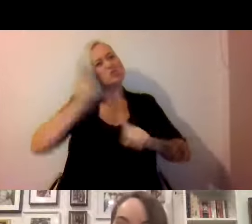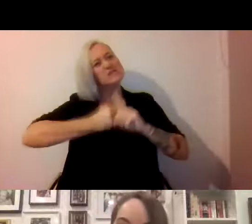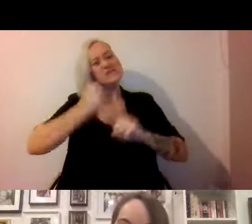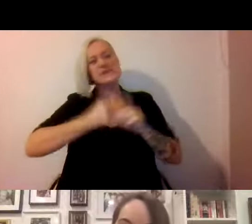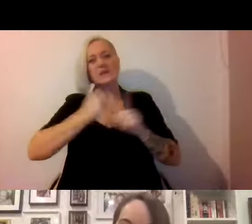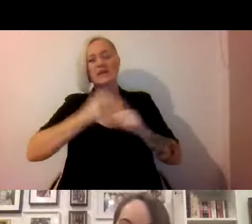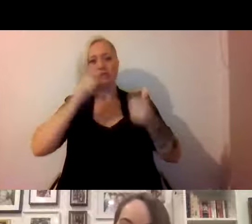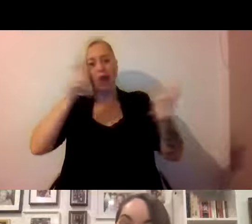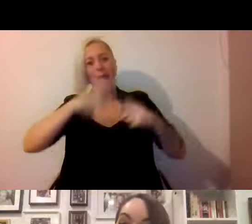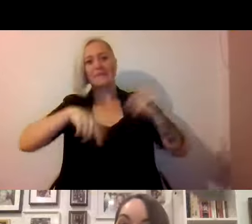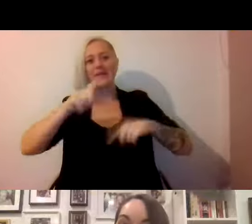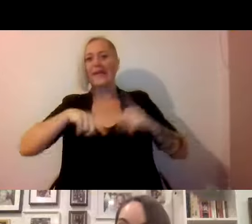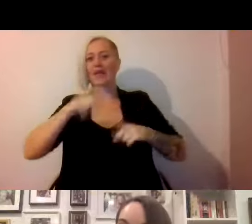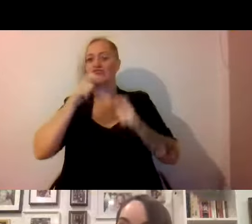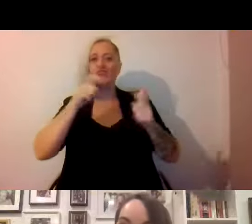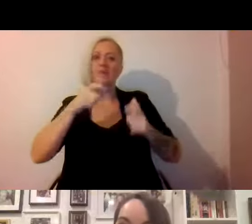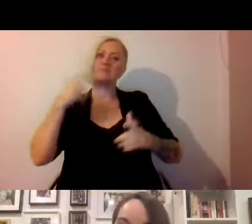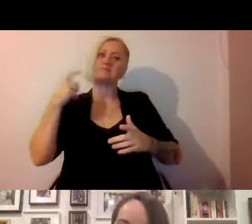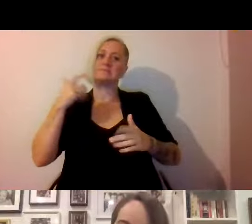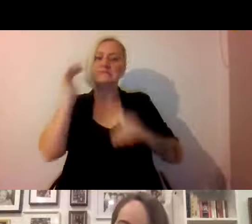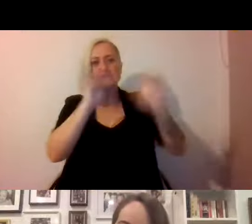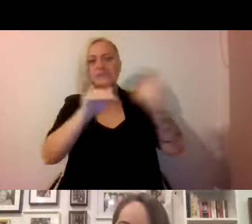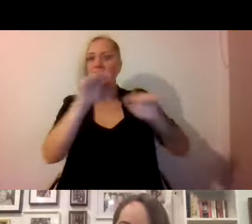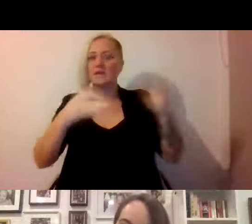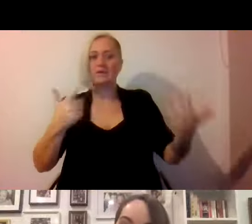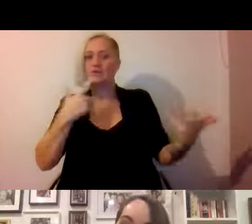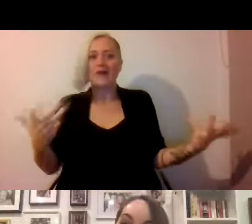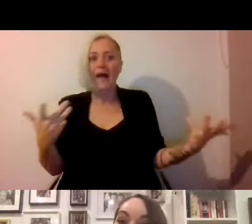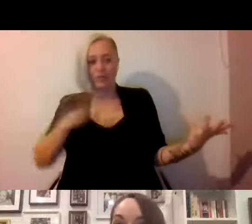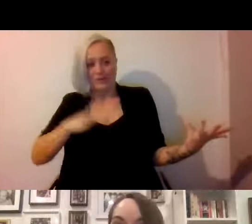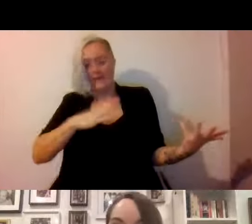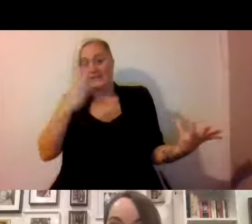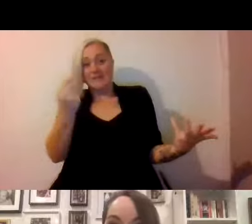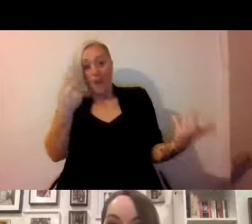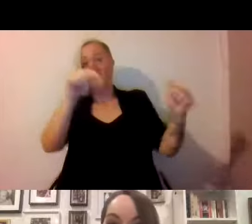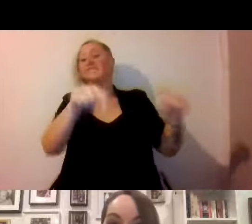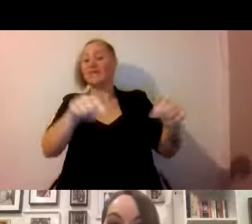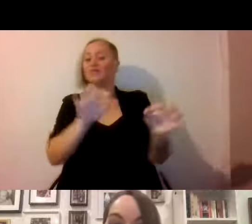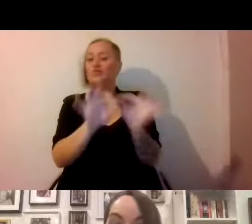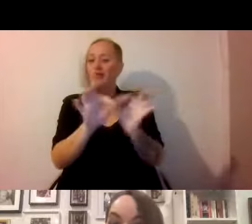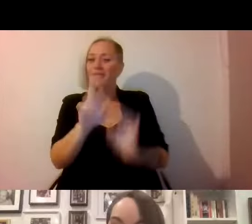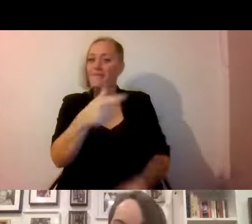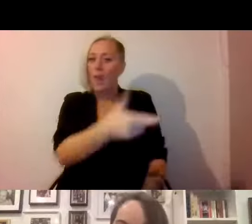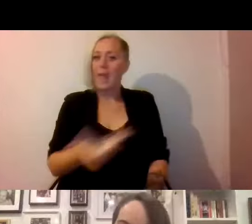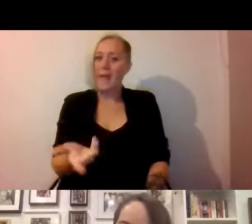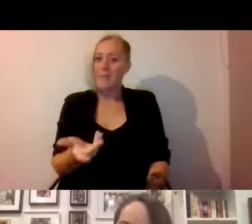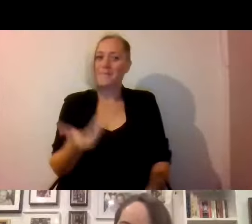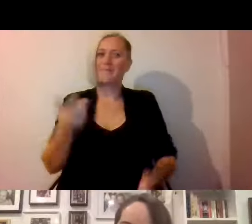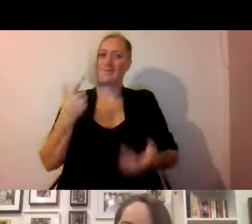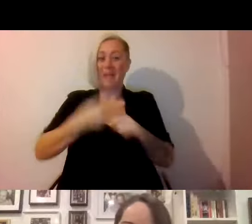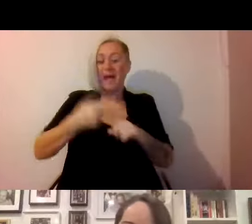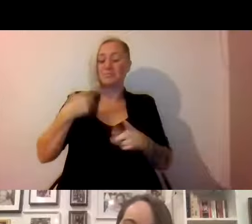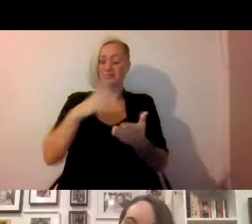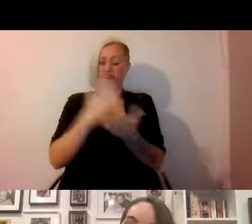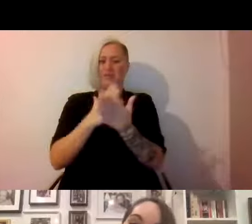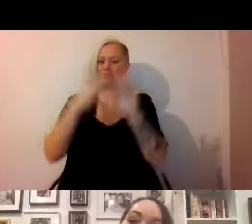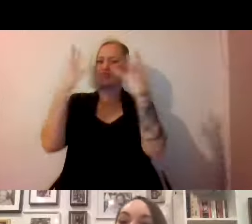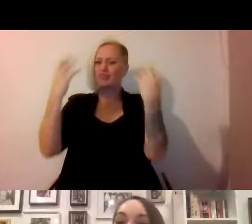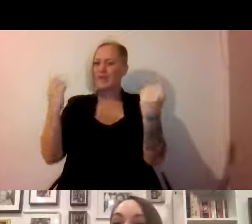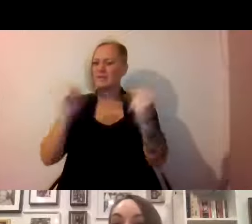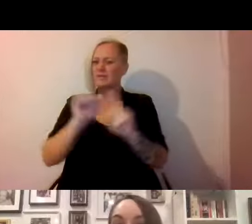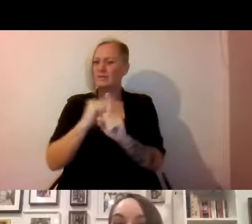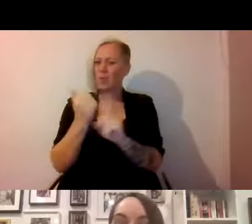how essential it is for someone to be present in those situations, especially because they are so stressful. Ideally,